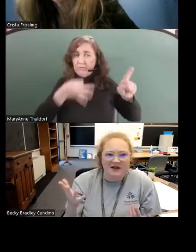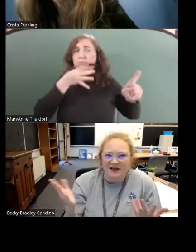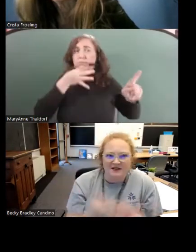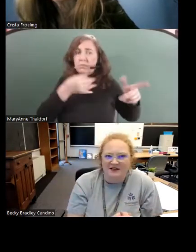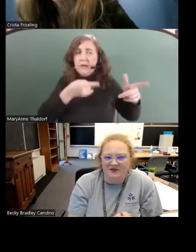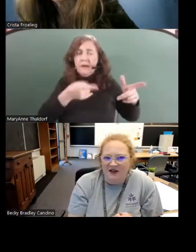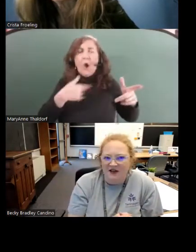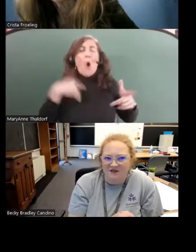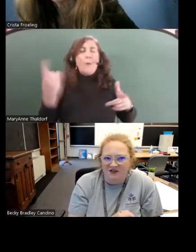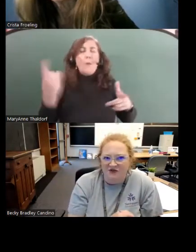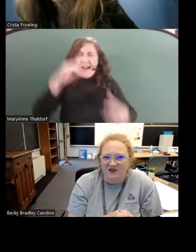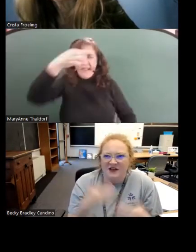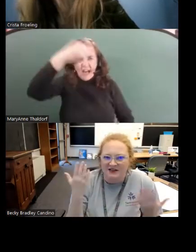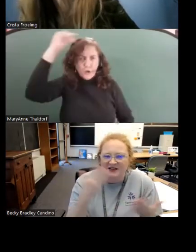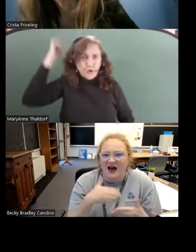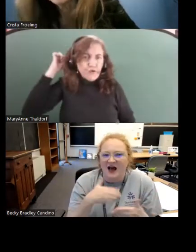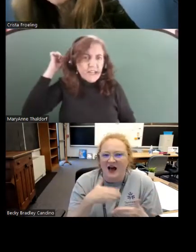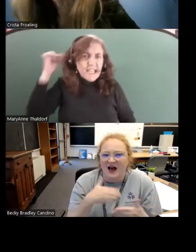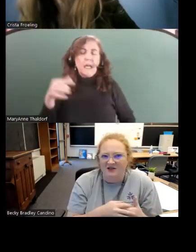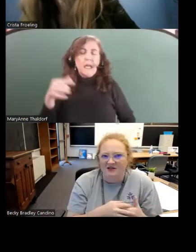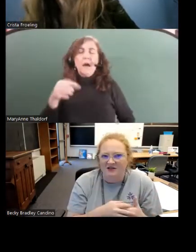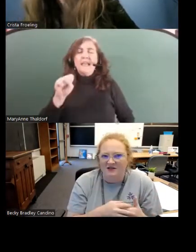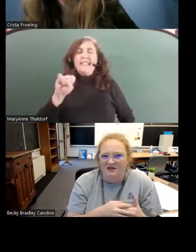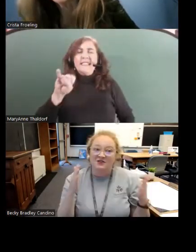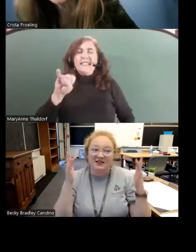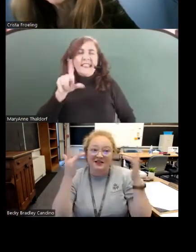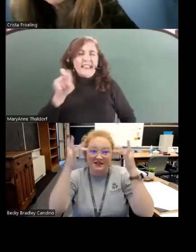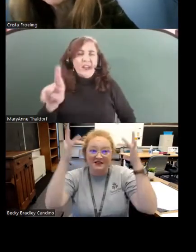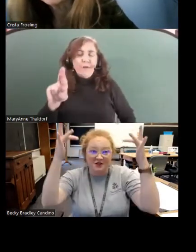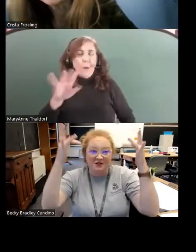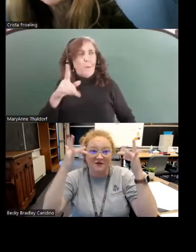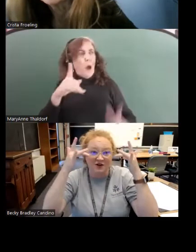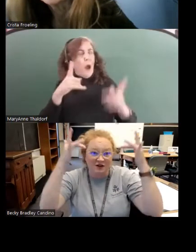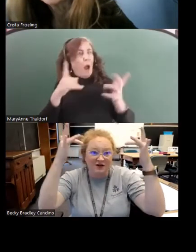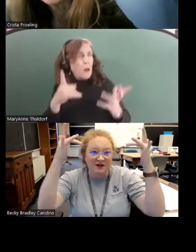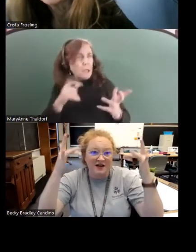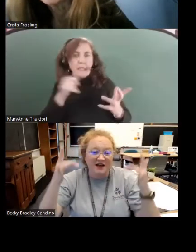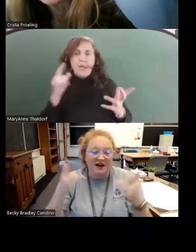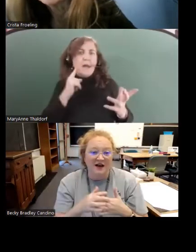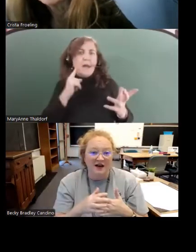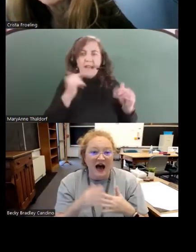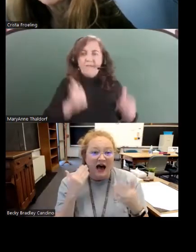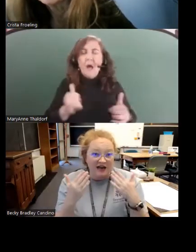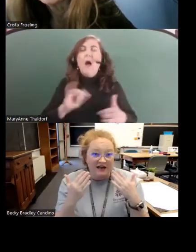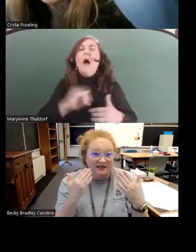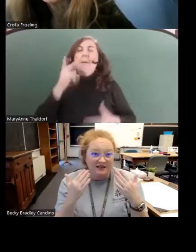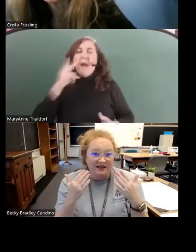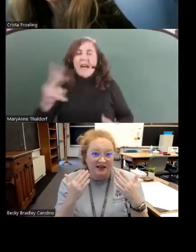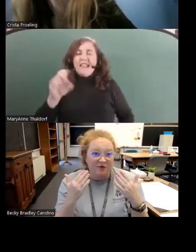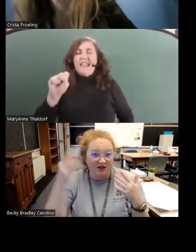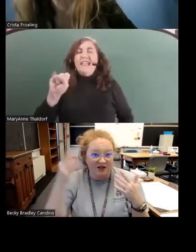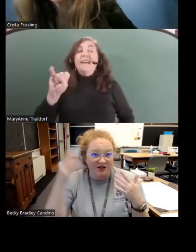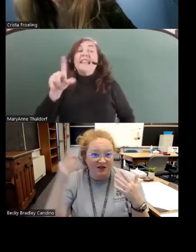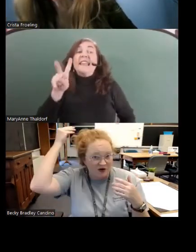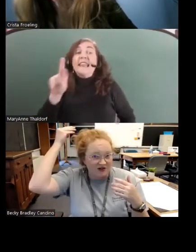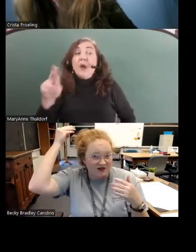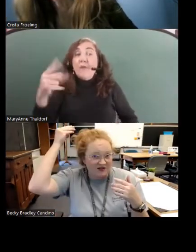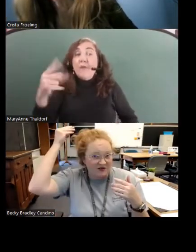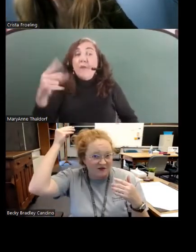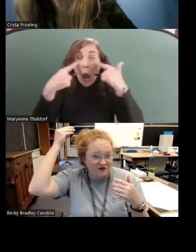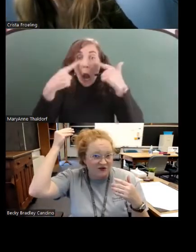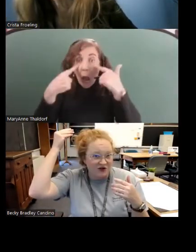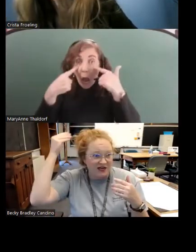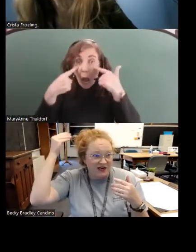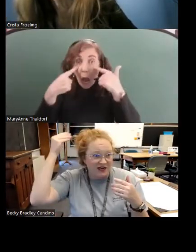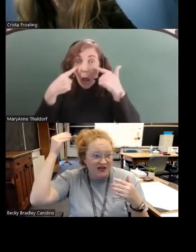but he has no deafness or anything and his eyes are not. But I've also seen the silver eyes with the